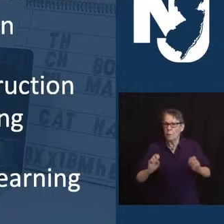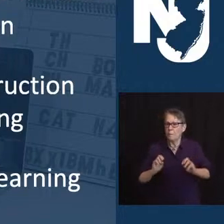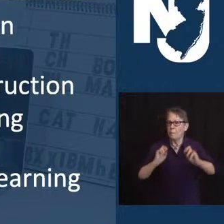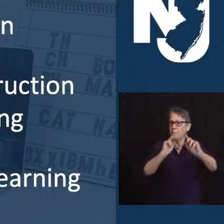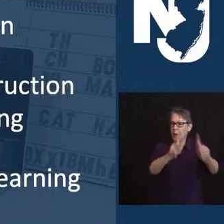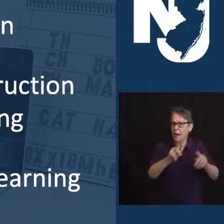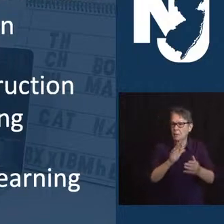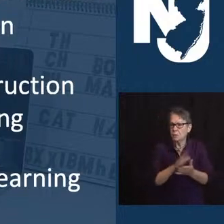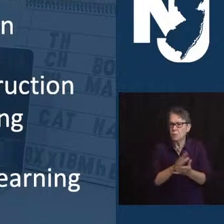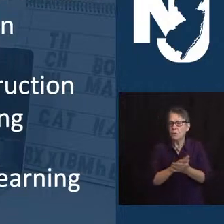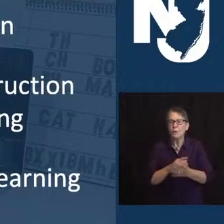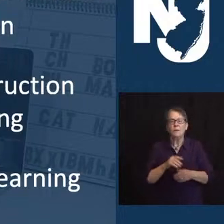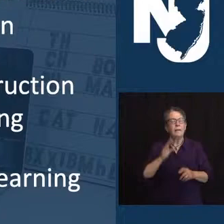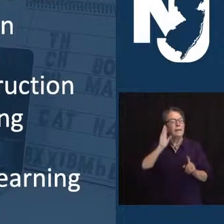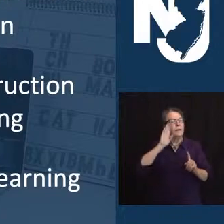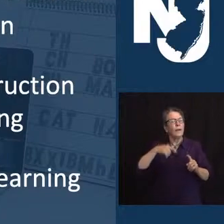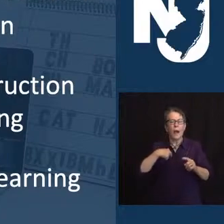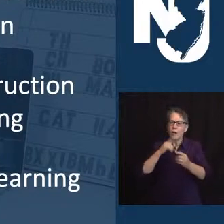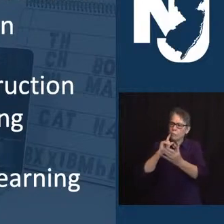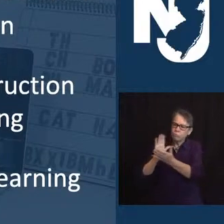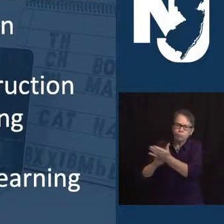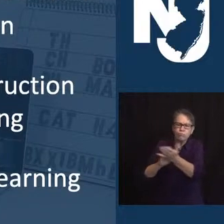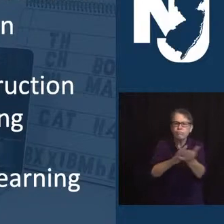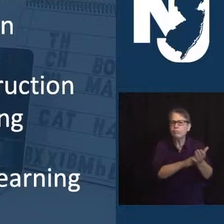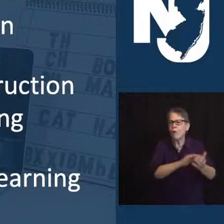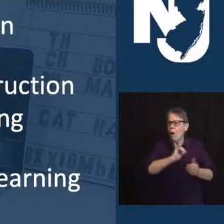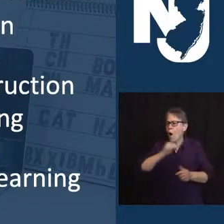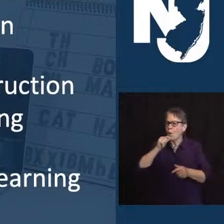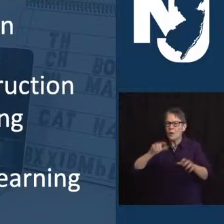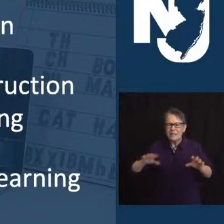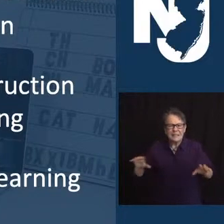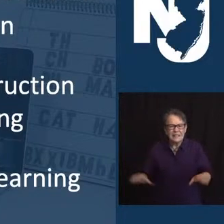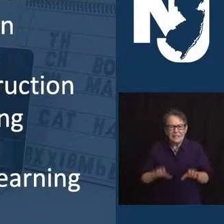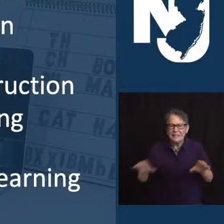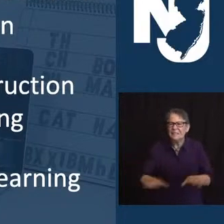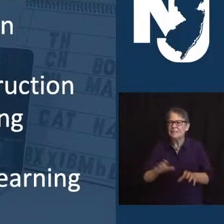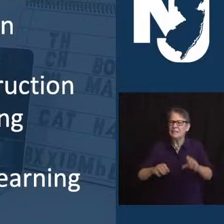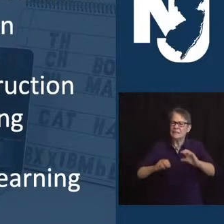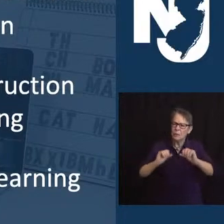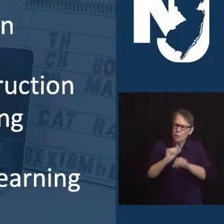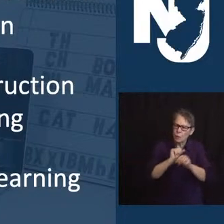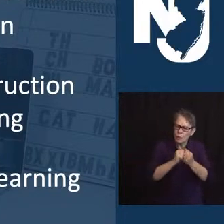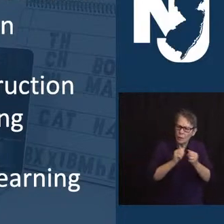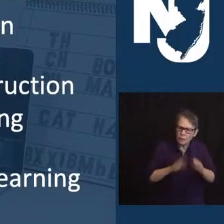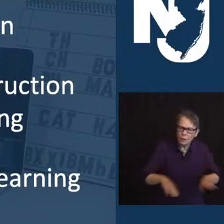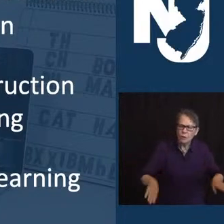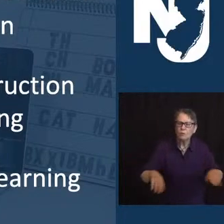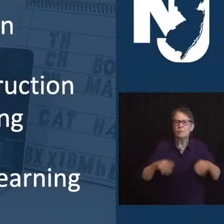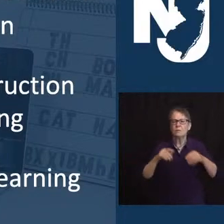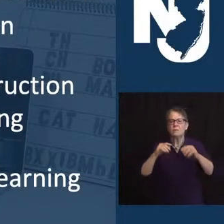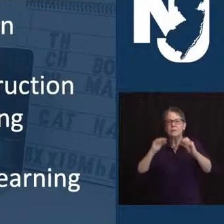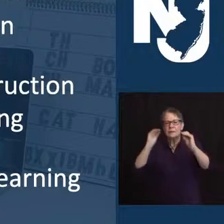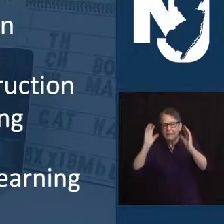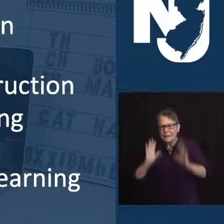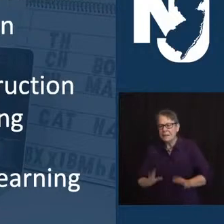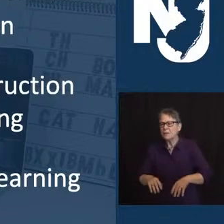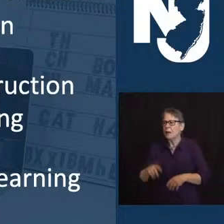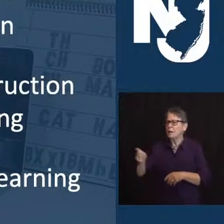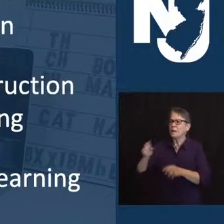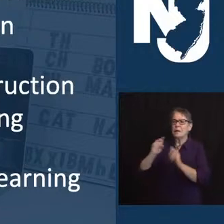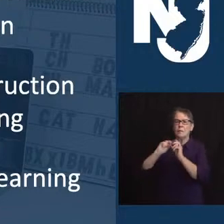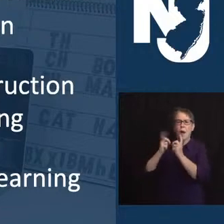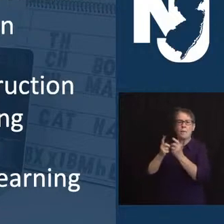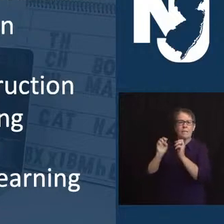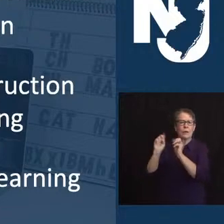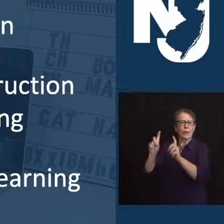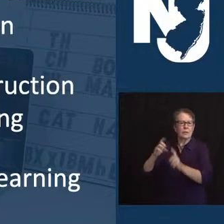of Acting Education Commissioner Dr. Angelica Allen McMillan and her team in working with our educational communities. Now